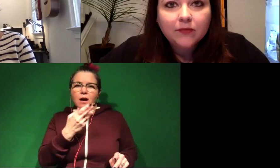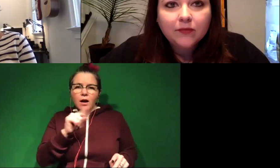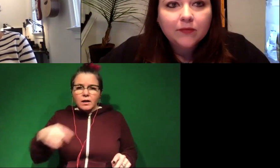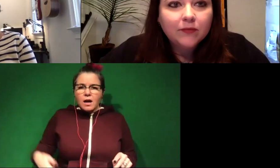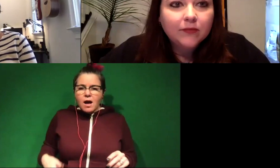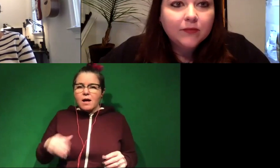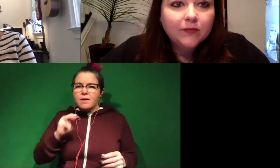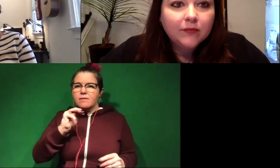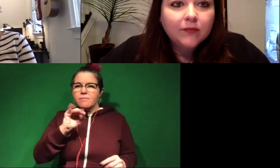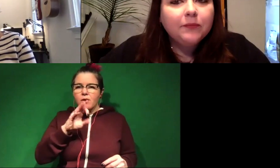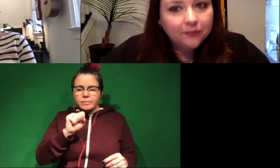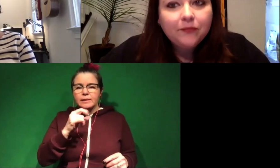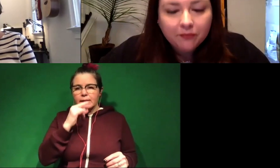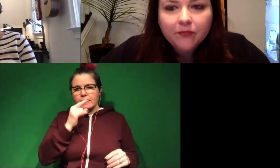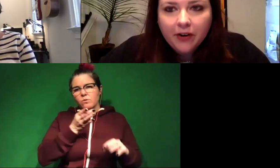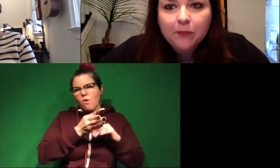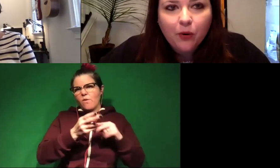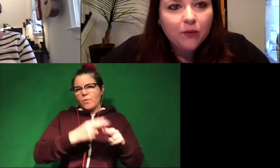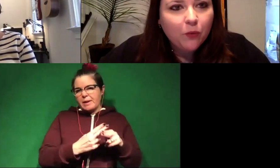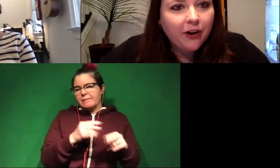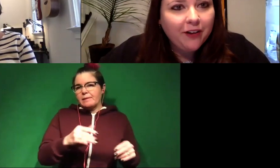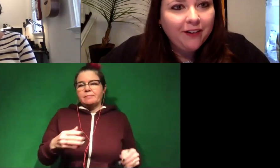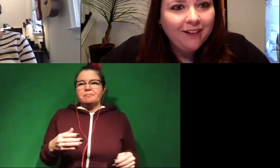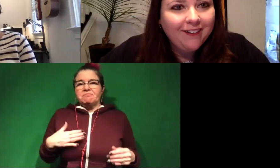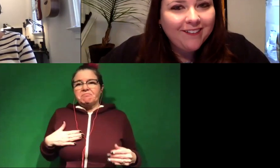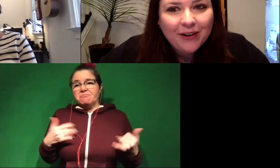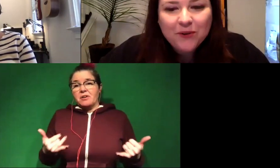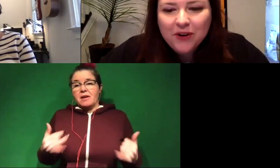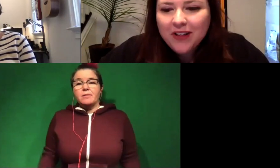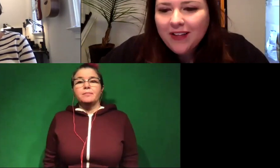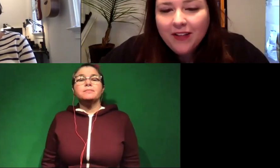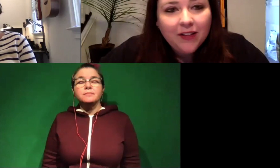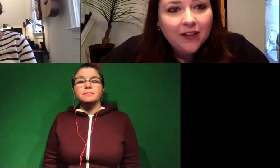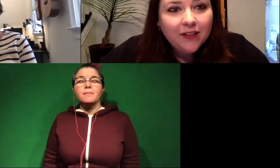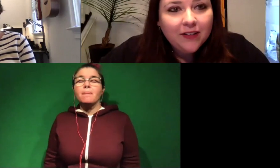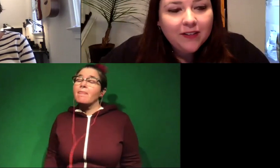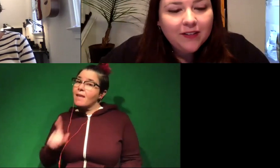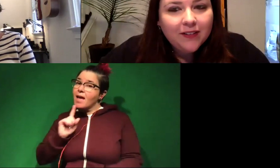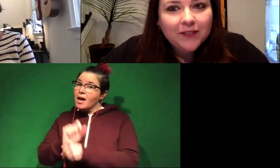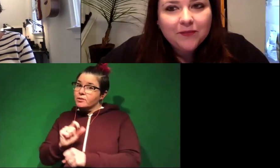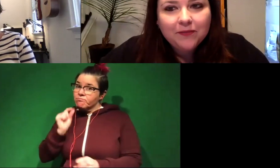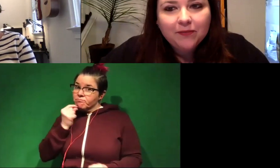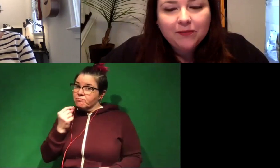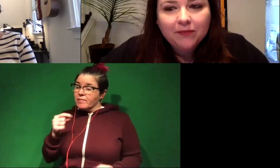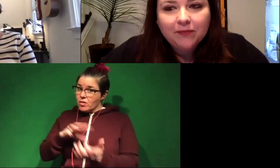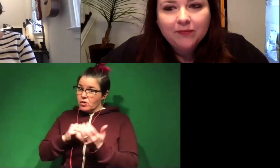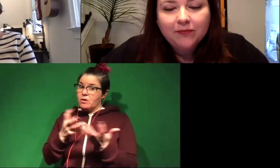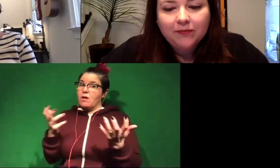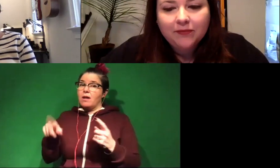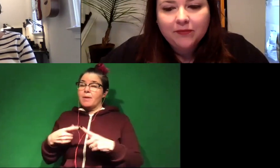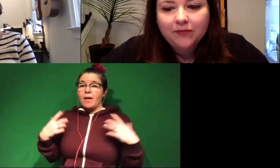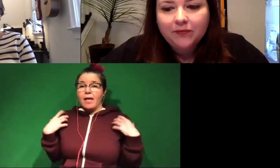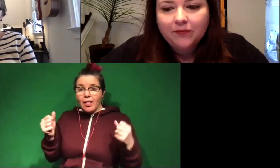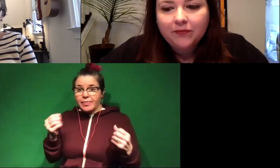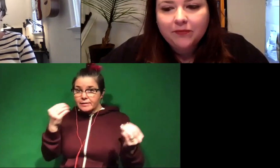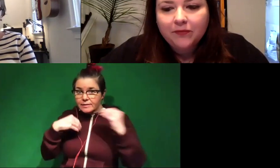and with obesity. So that's where I got more involved. So, very but cool. it's actually really cool. So I've learned a lot about healthy diets